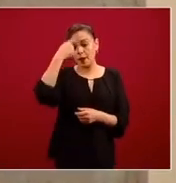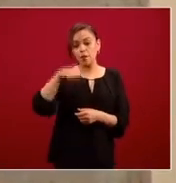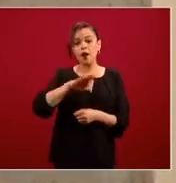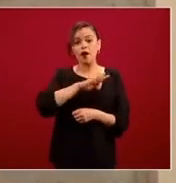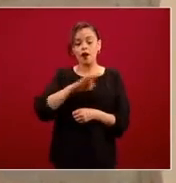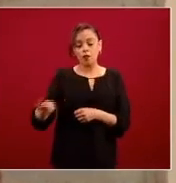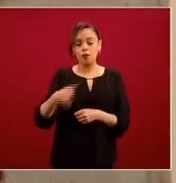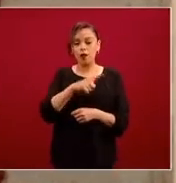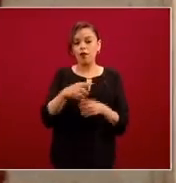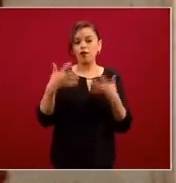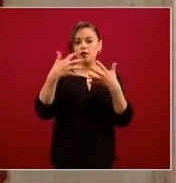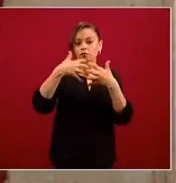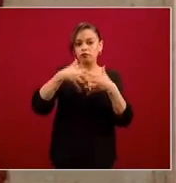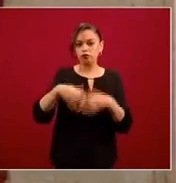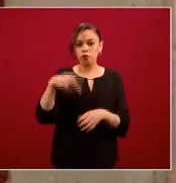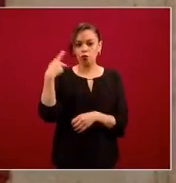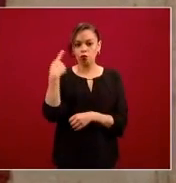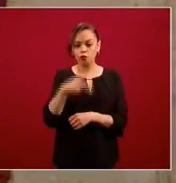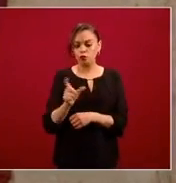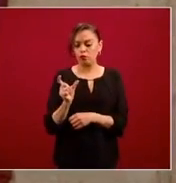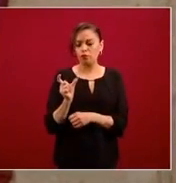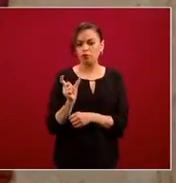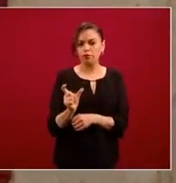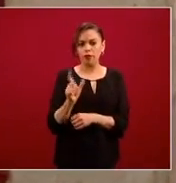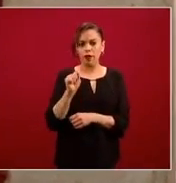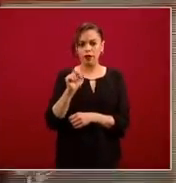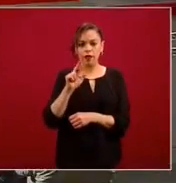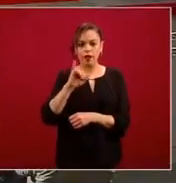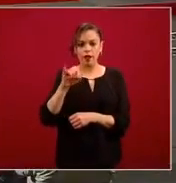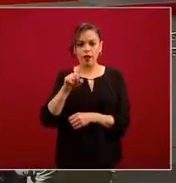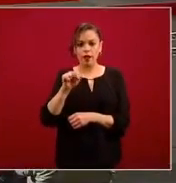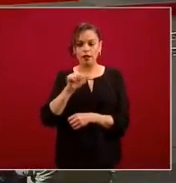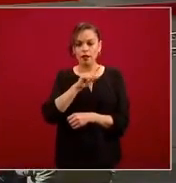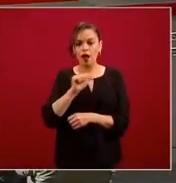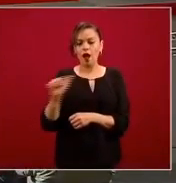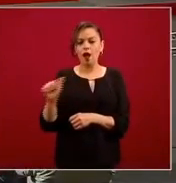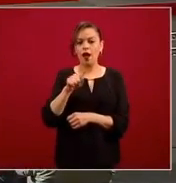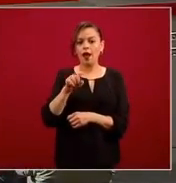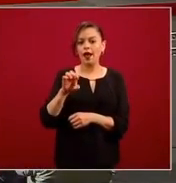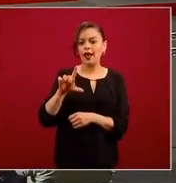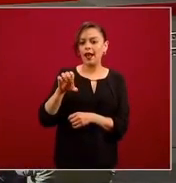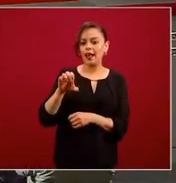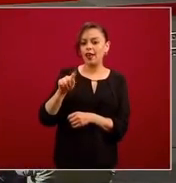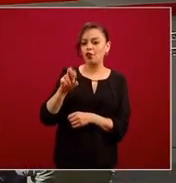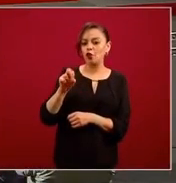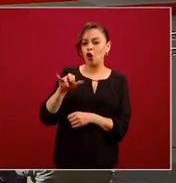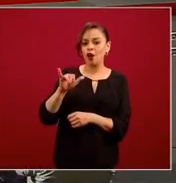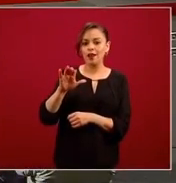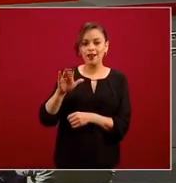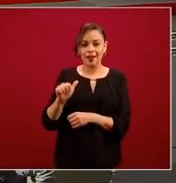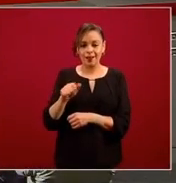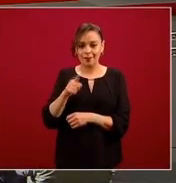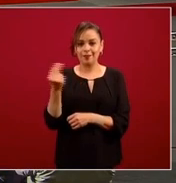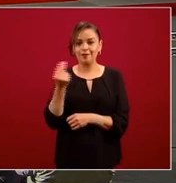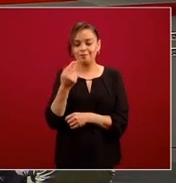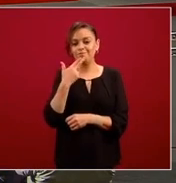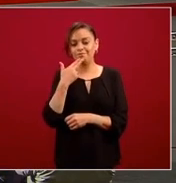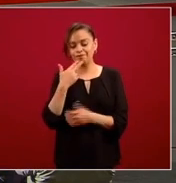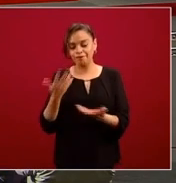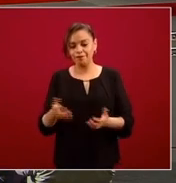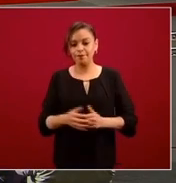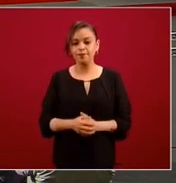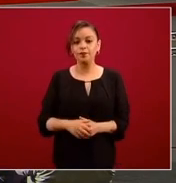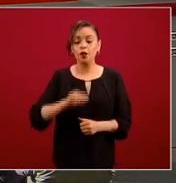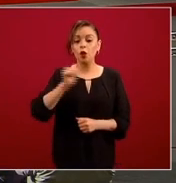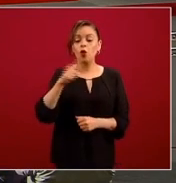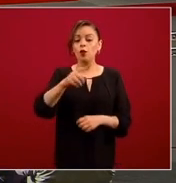They are going to help us manufacture the electronic cards that CONACYT has designed.